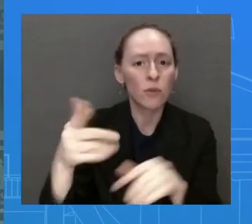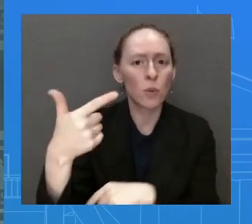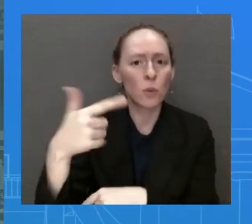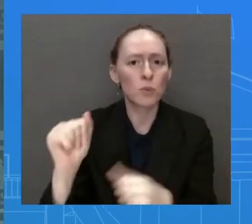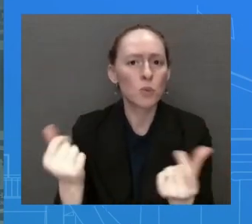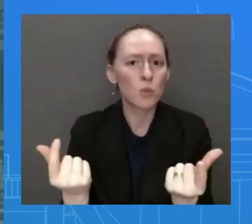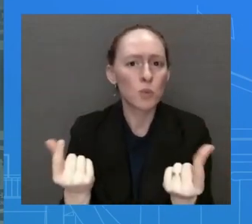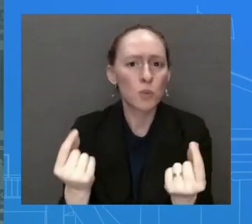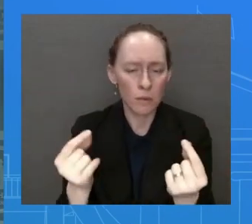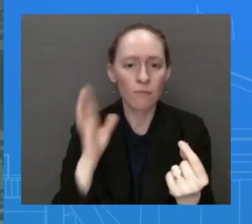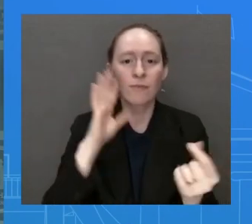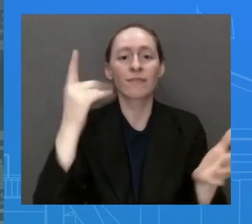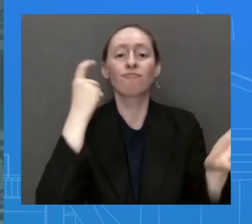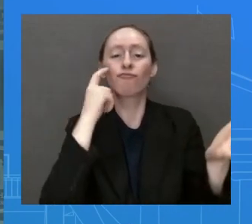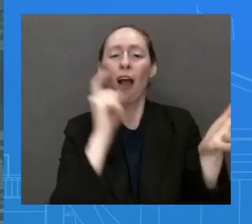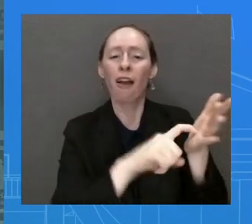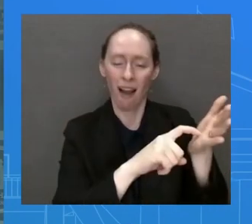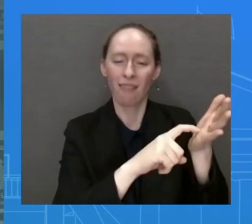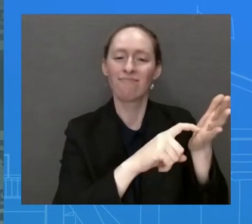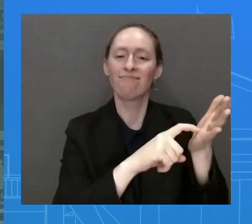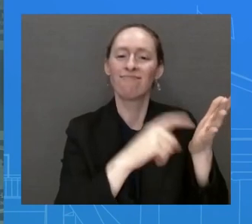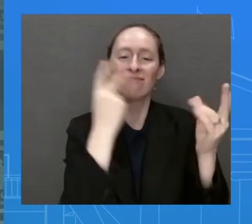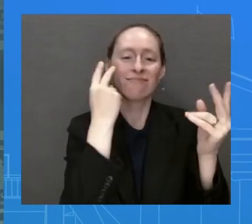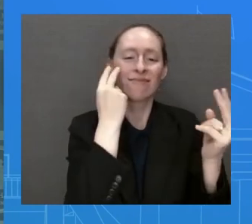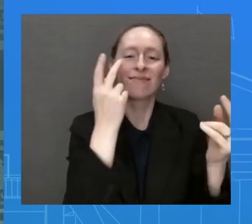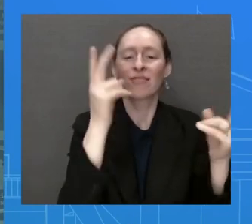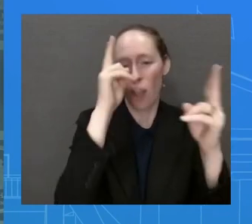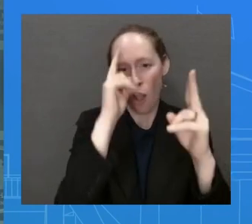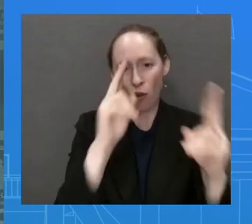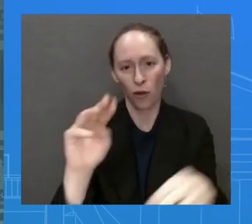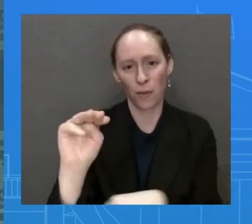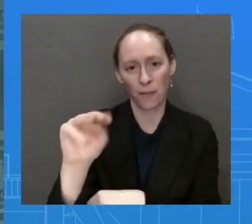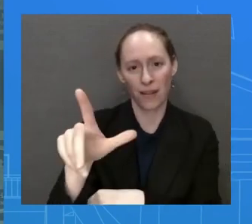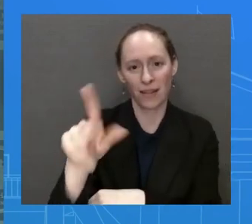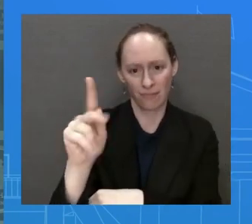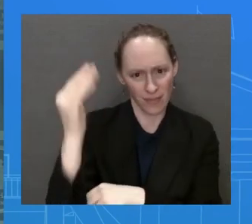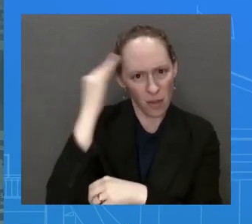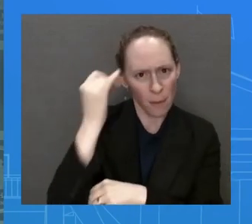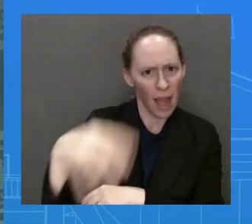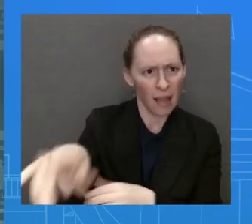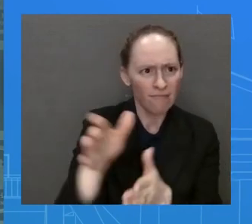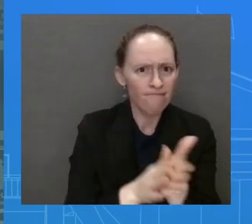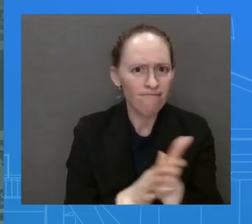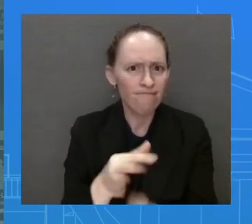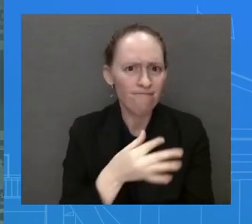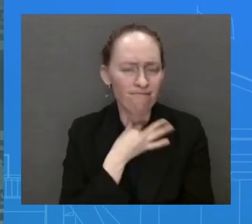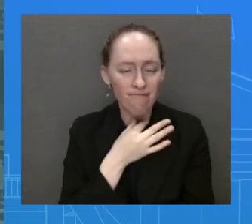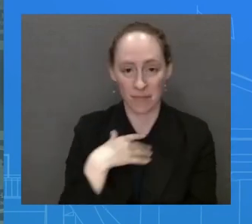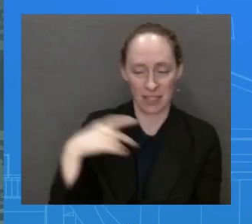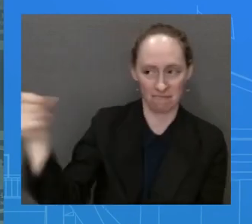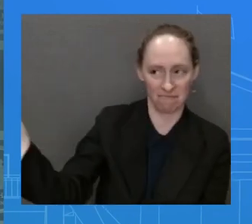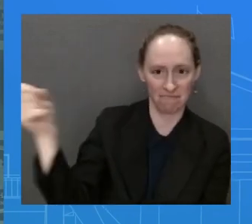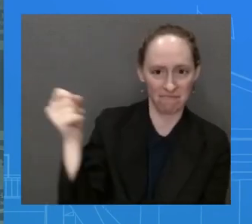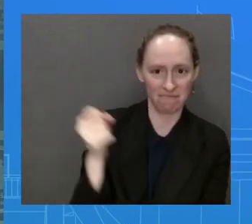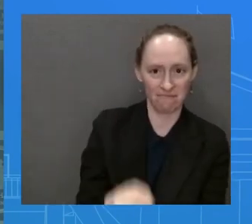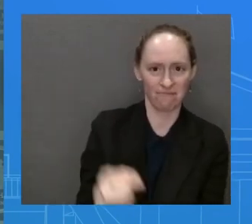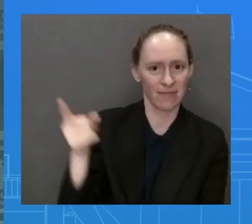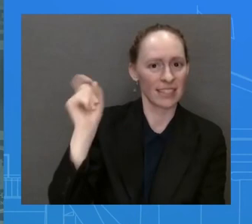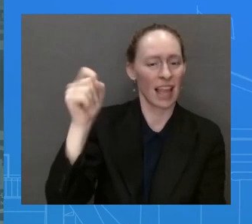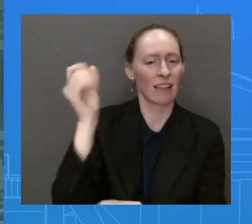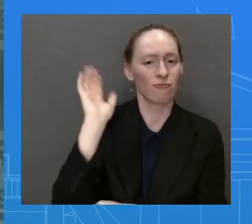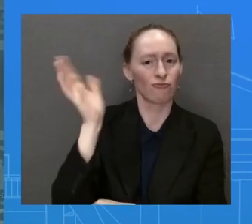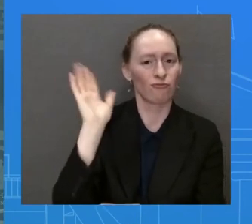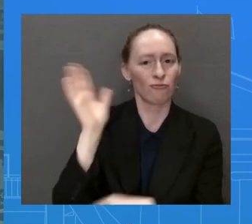many of you had some interest here, so we wanted to make sure that she was here to answer any questions and to lay out why this day is going to be so